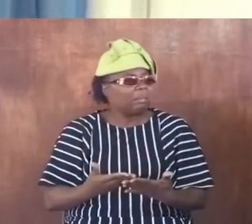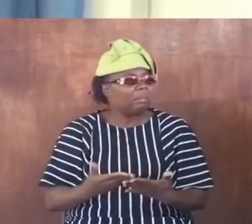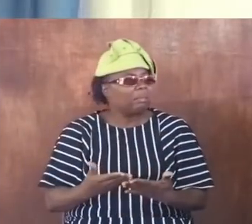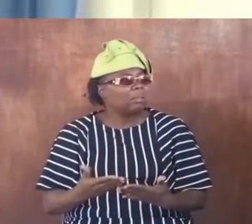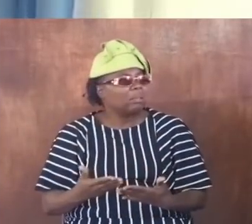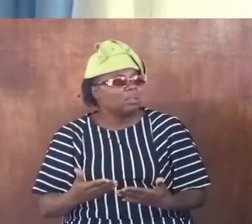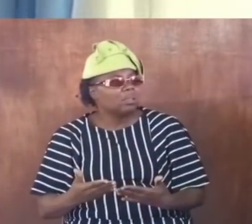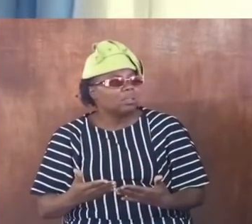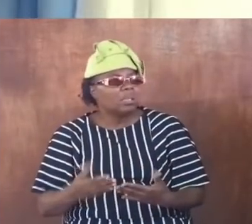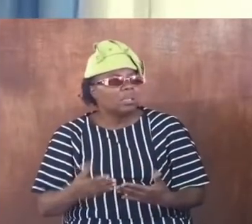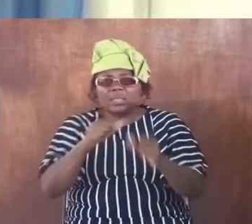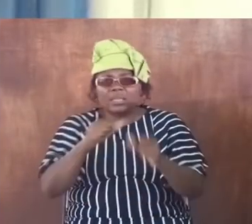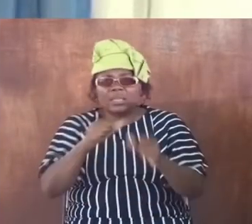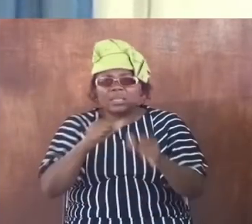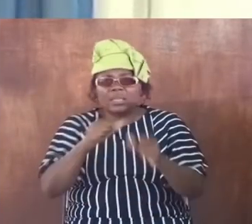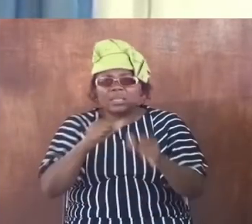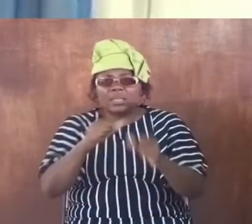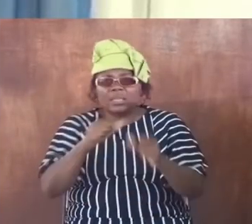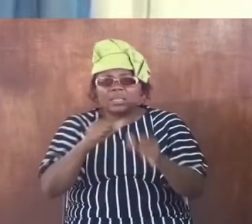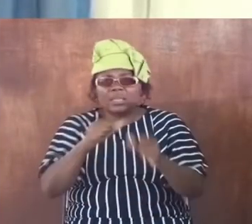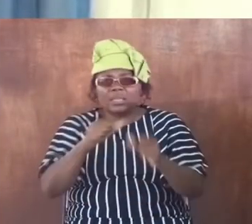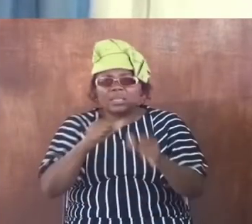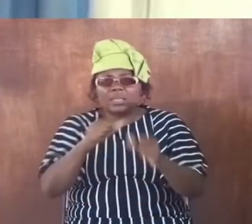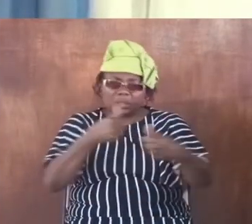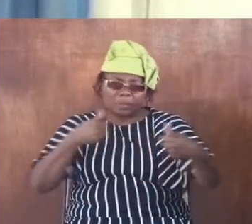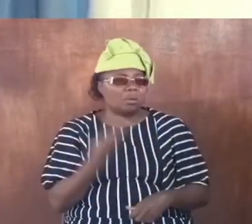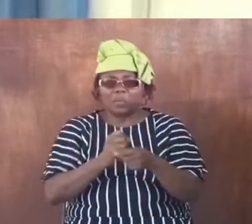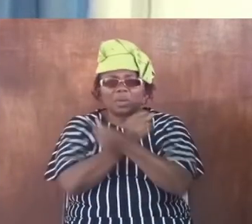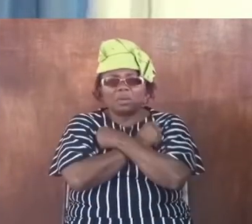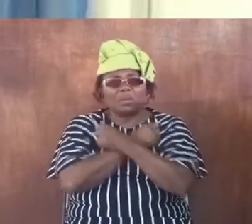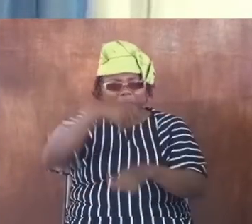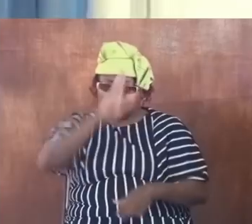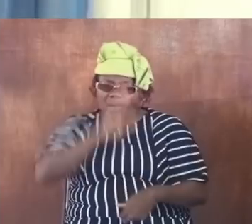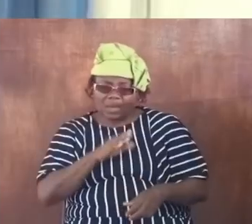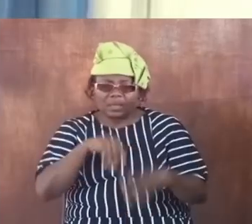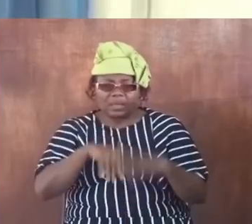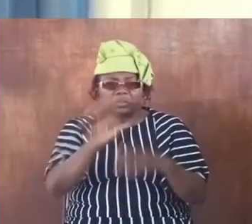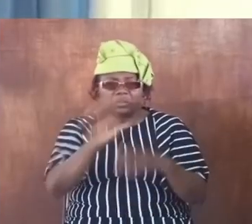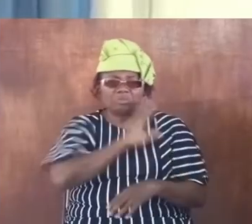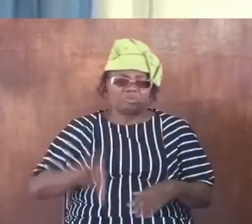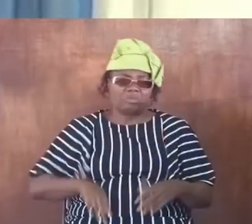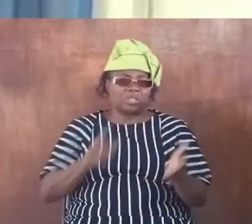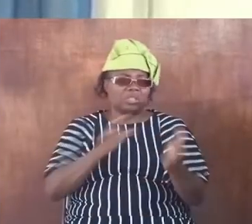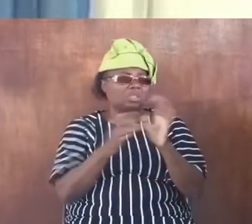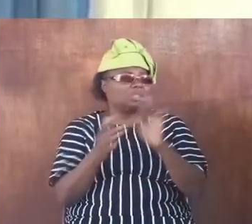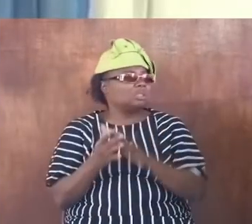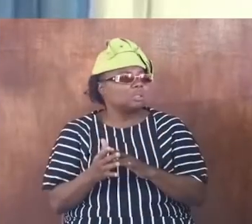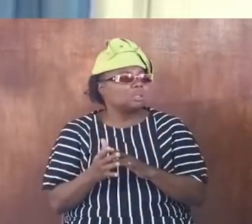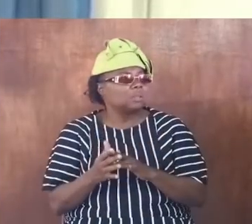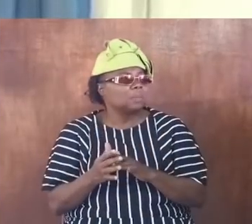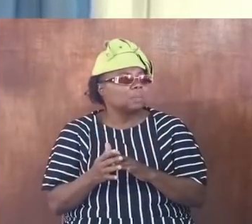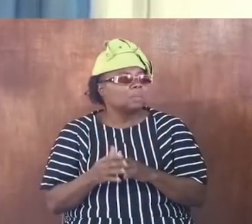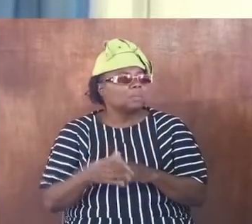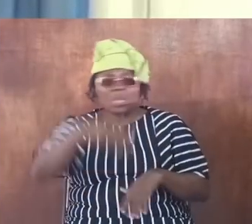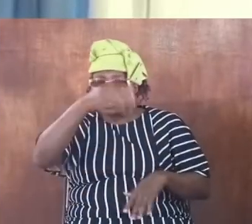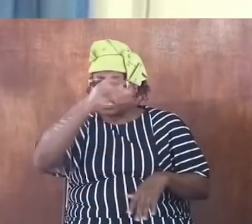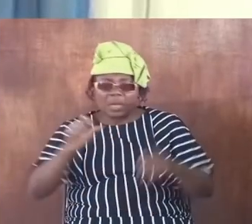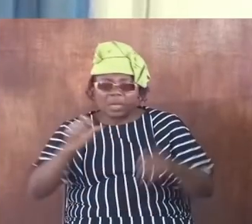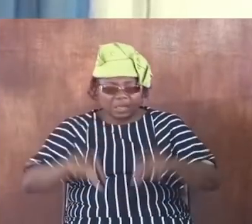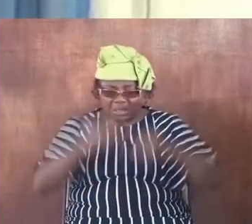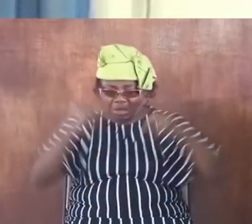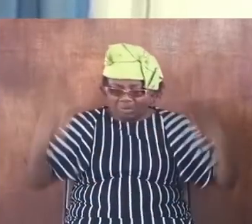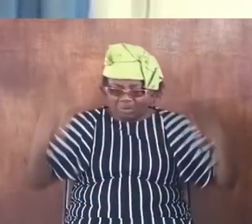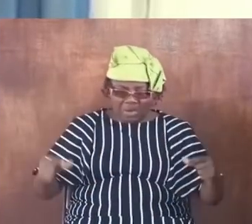to separate us from the love of God, which is in Christ Jesus. That means God is such a great,